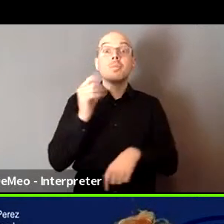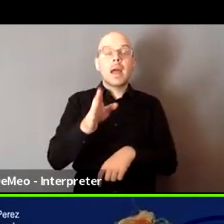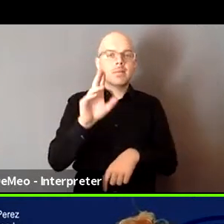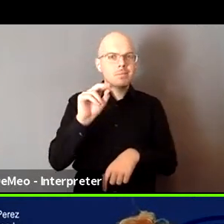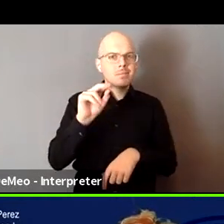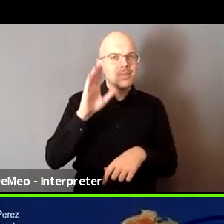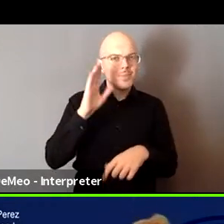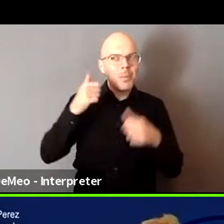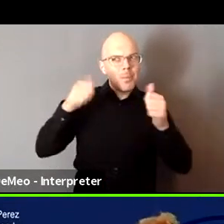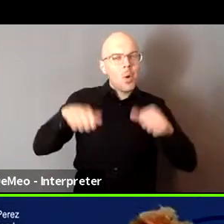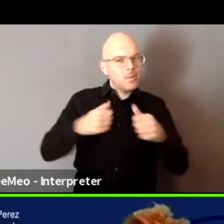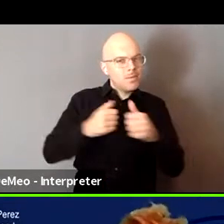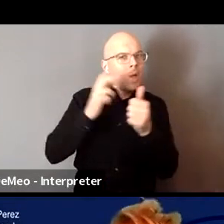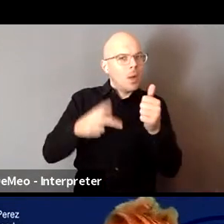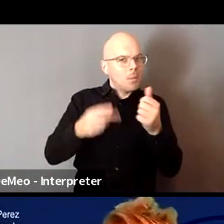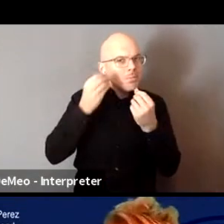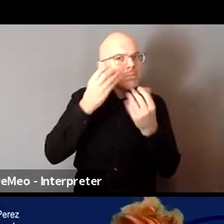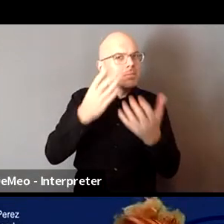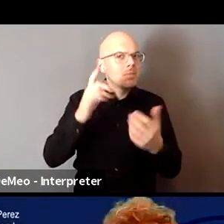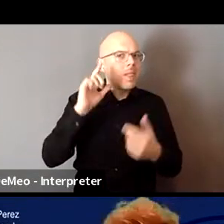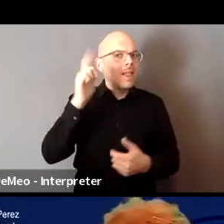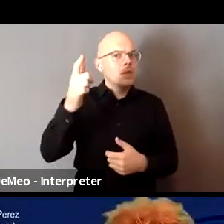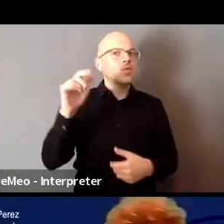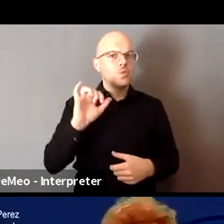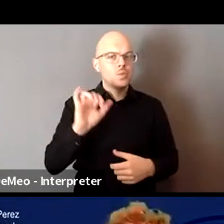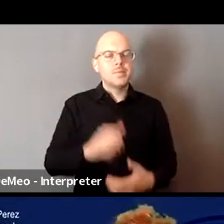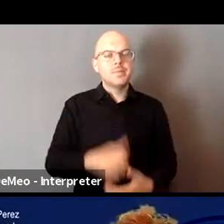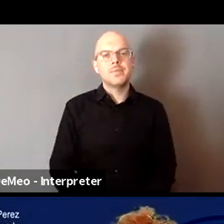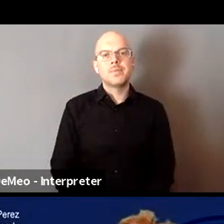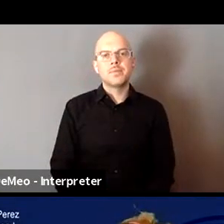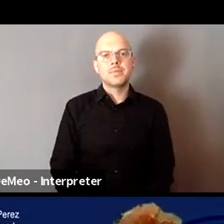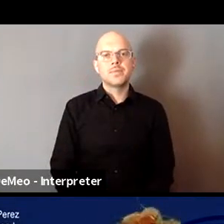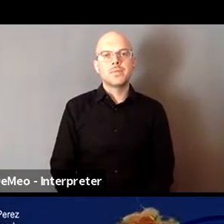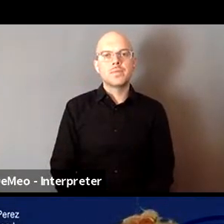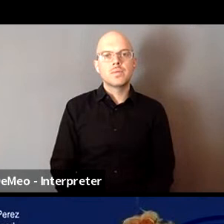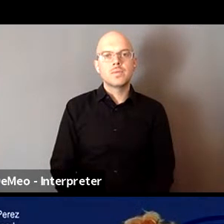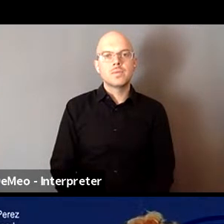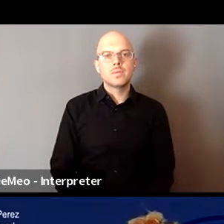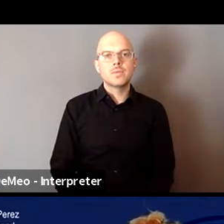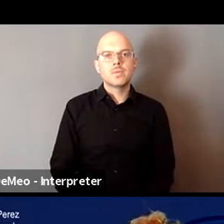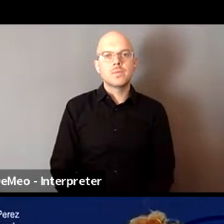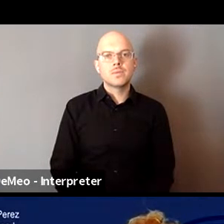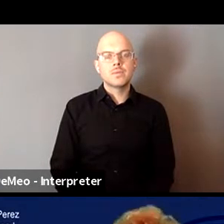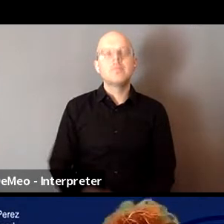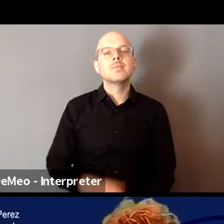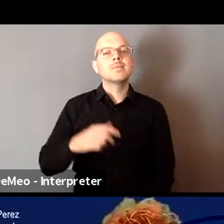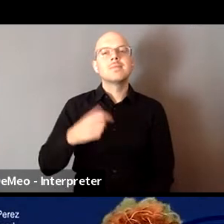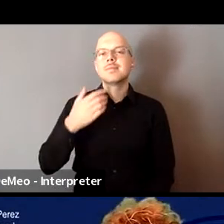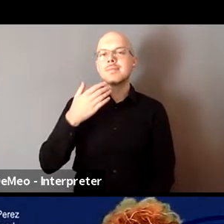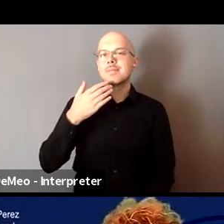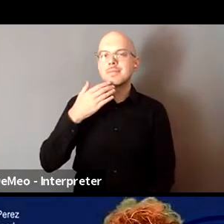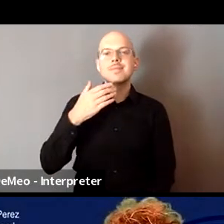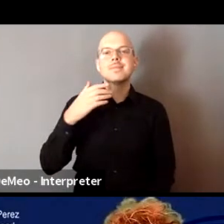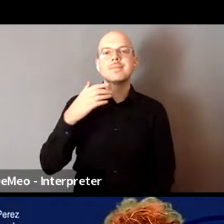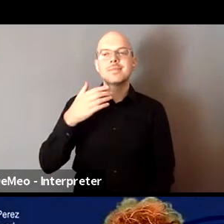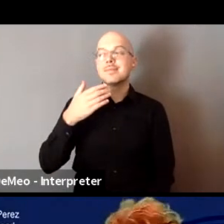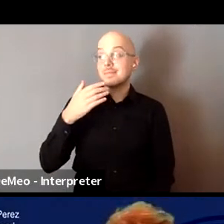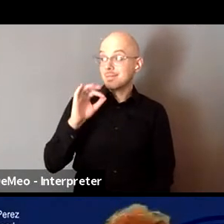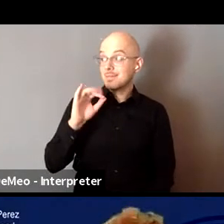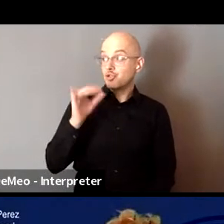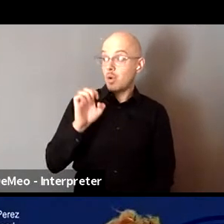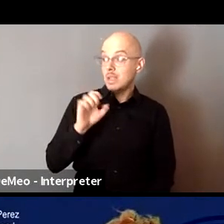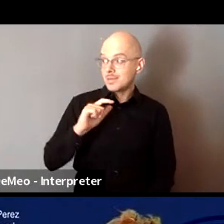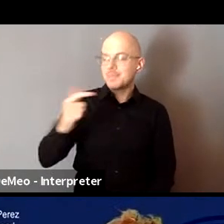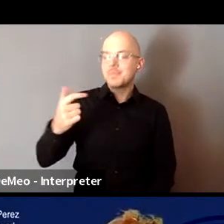correct information. Thank you, Sadie. Joyce? Yes. Oh, thank you, Sadie. So I have a lot